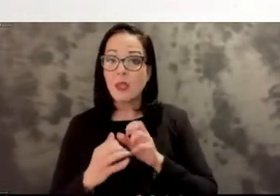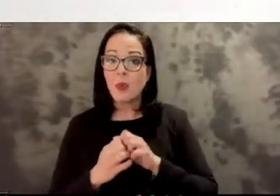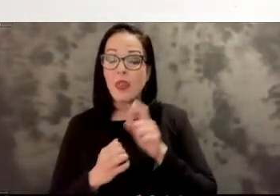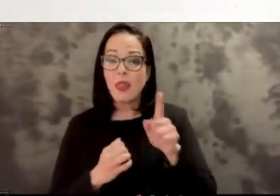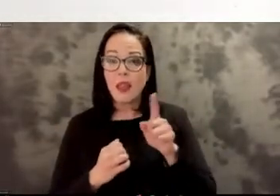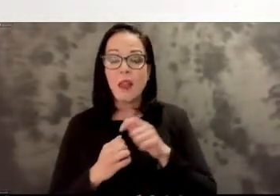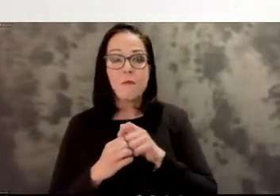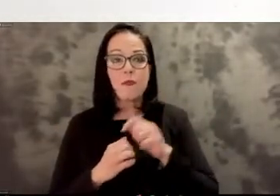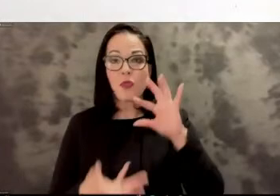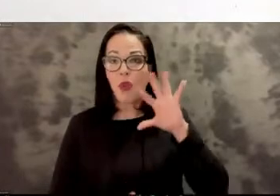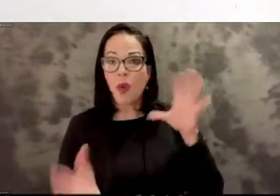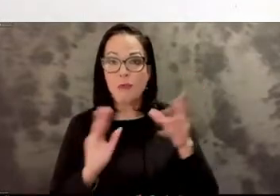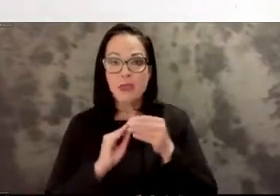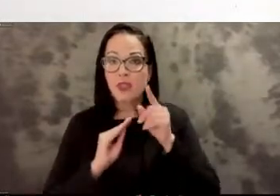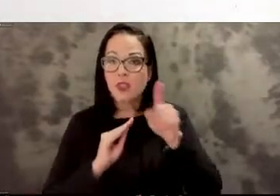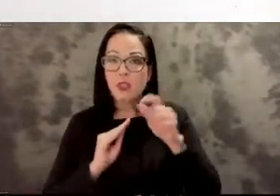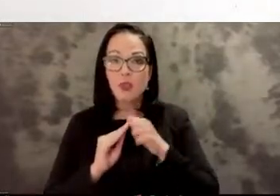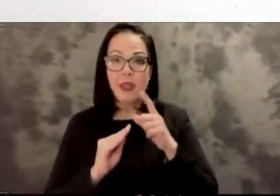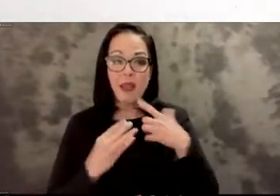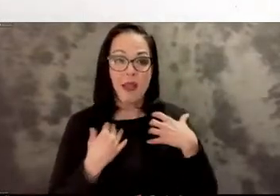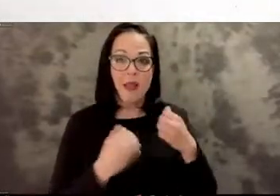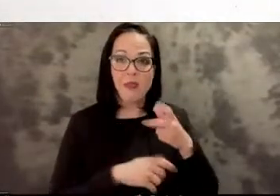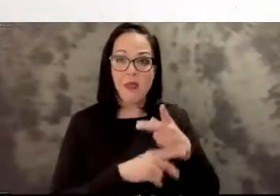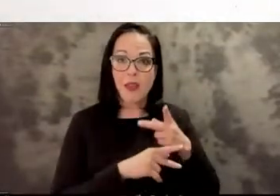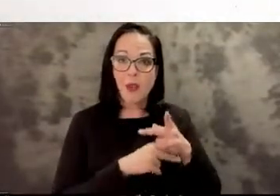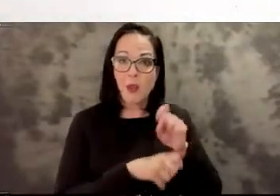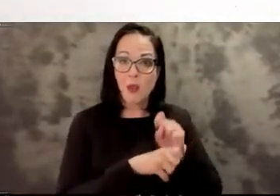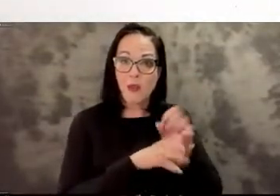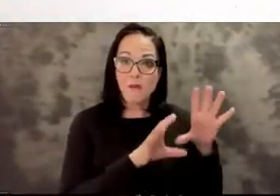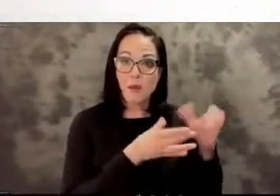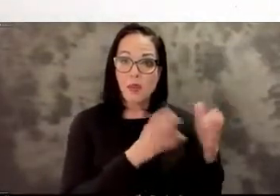workforce relative to the needs of the community.